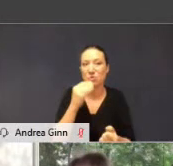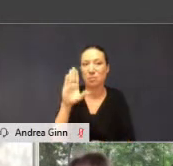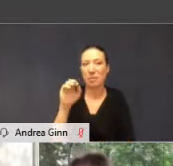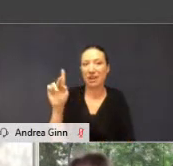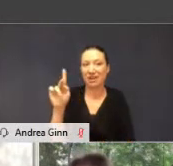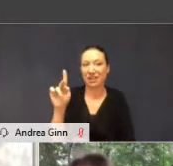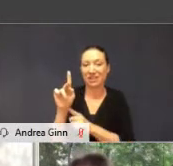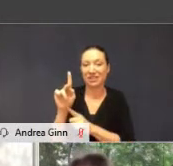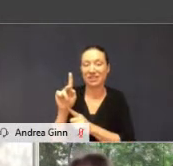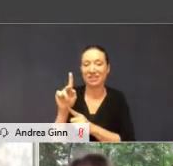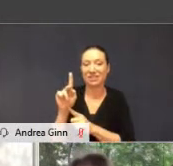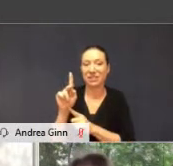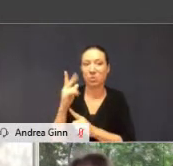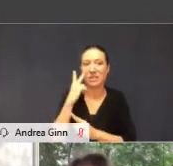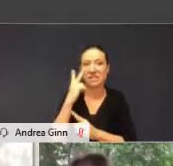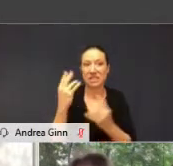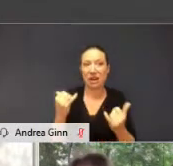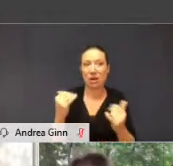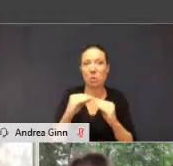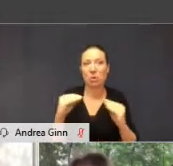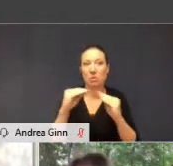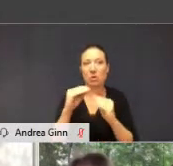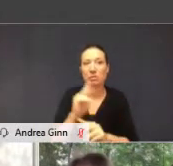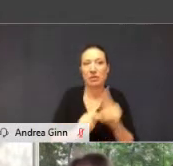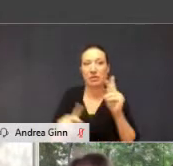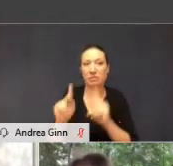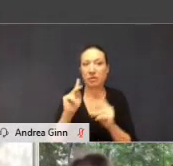people, coming close to